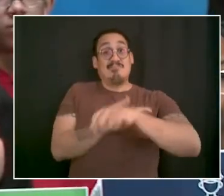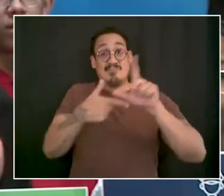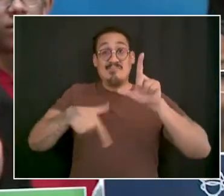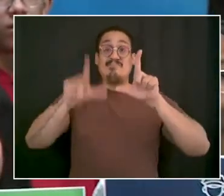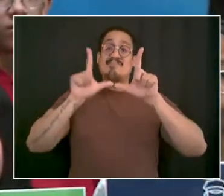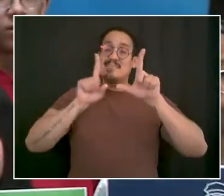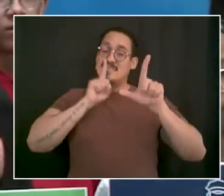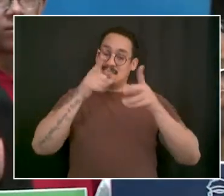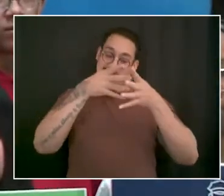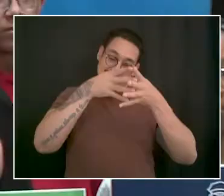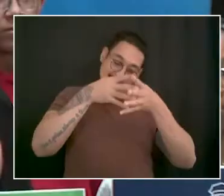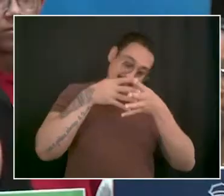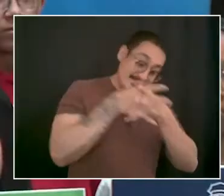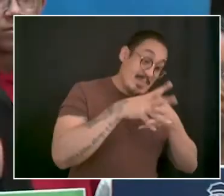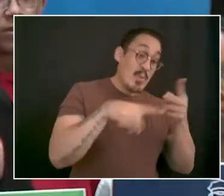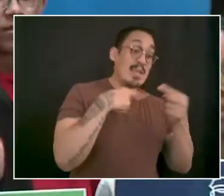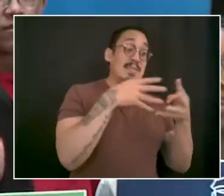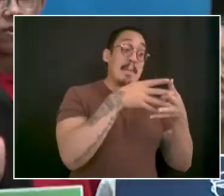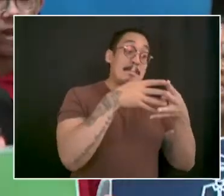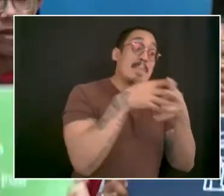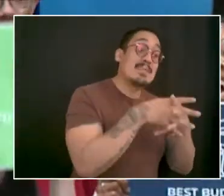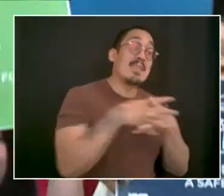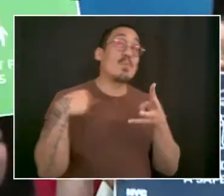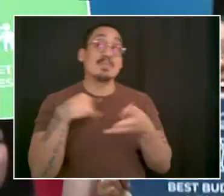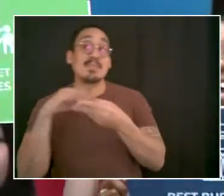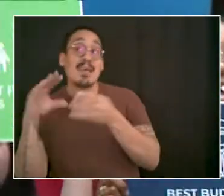Bayside. And when I say Bayside, we say?